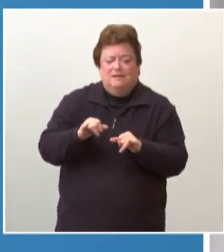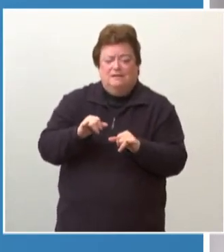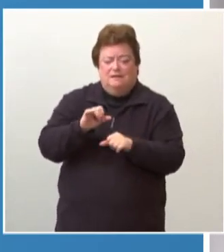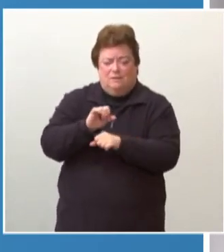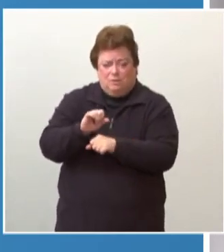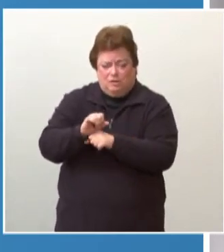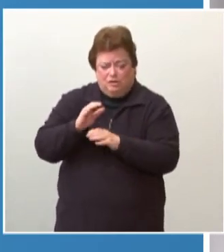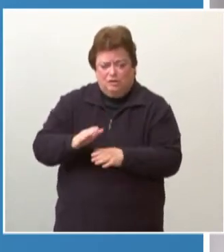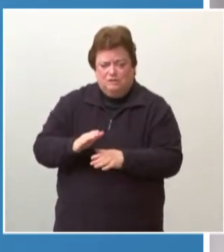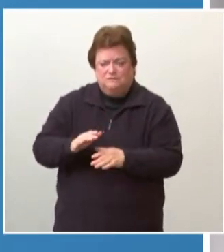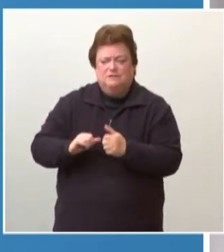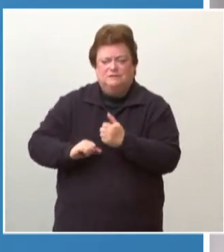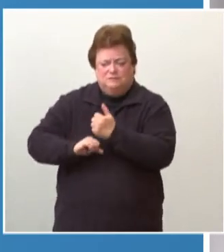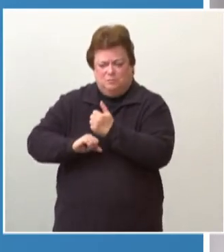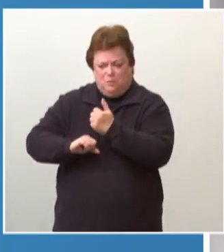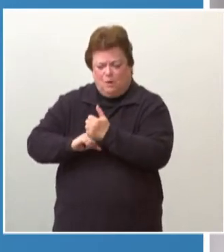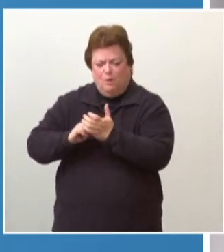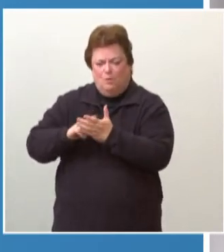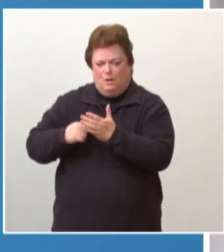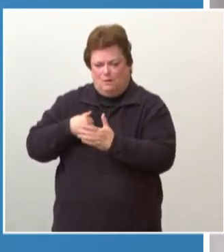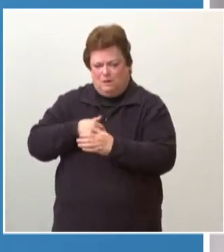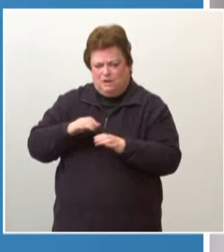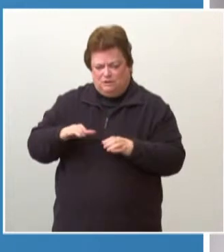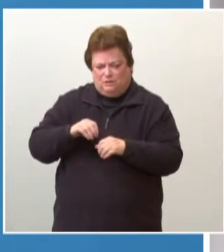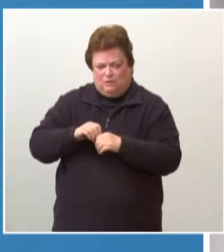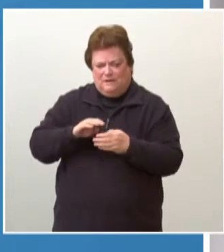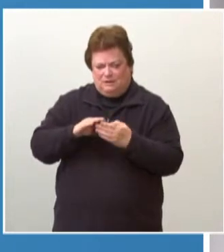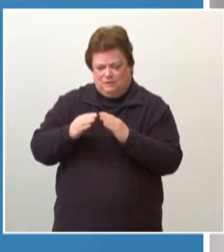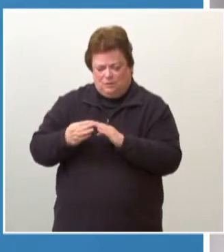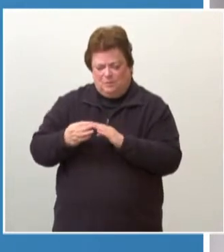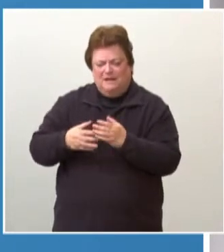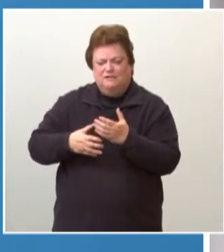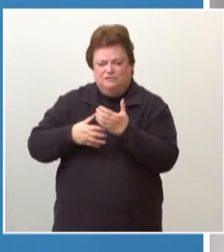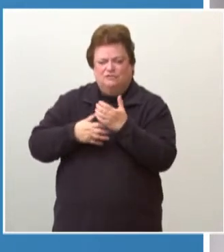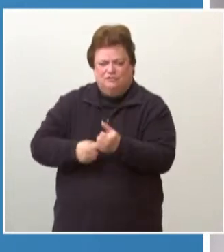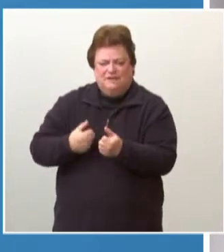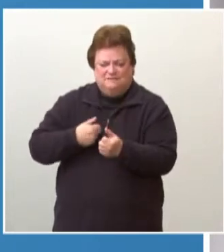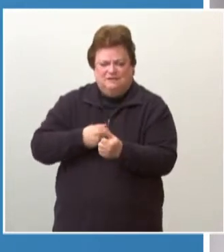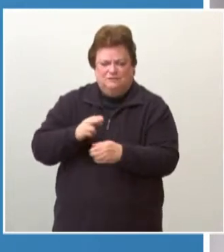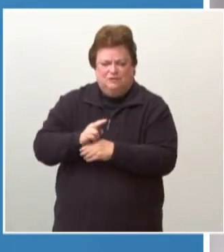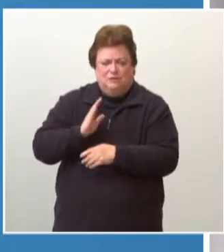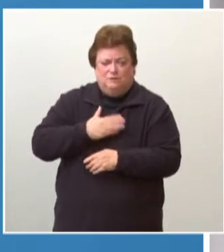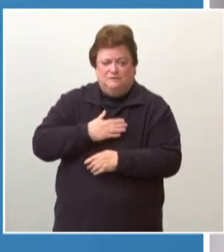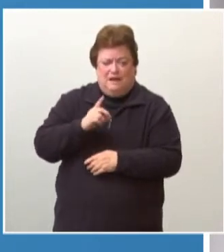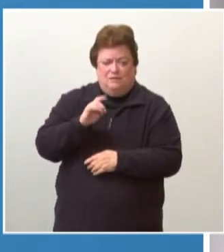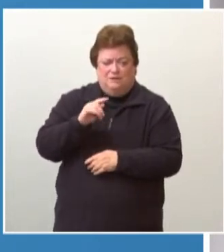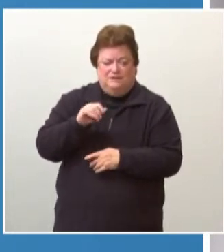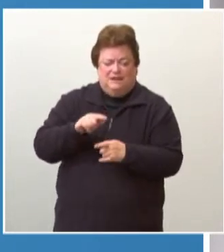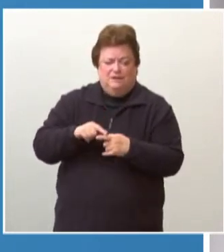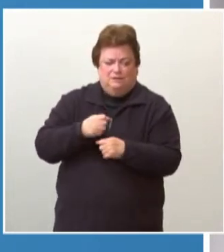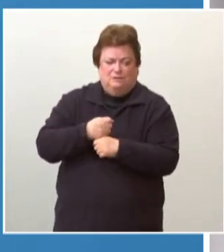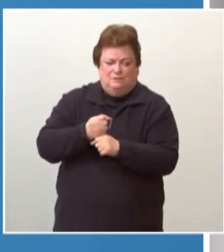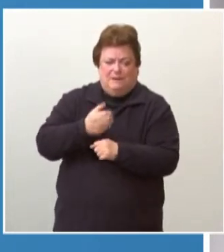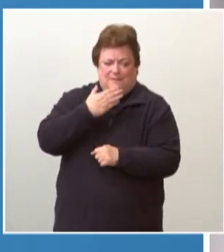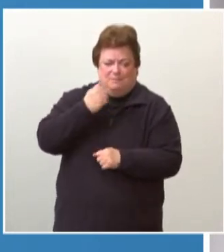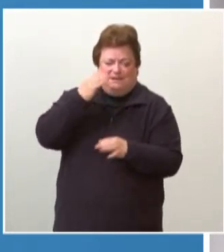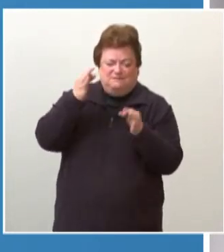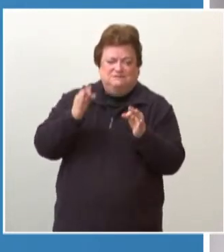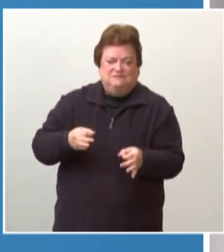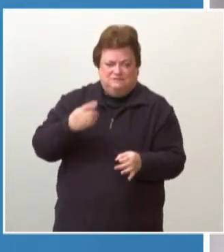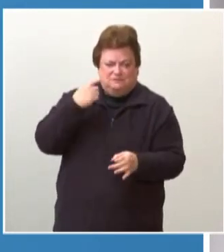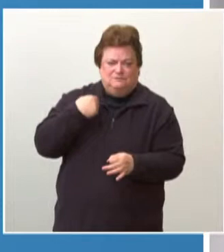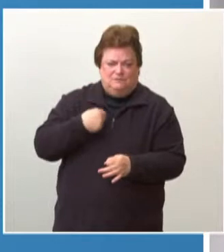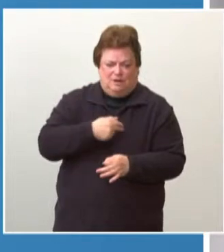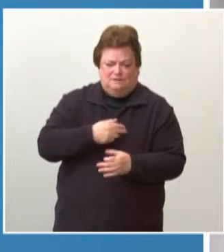supportive of what we're doing in the community, and they have trusted us to use that data to make the best decisions for us going